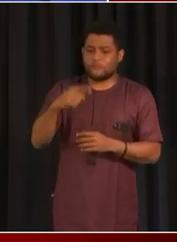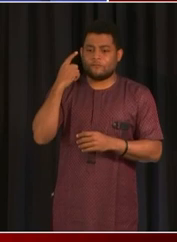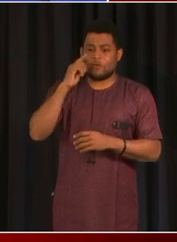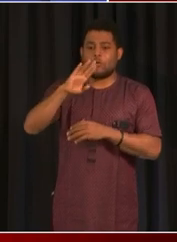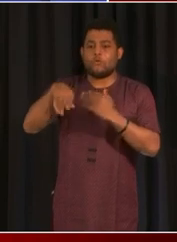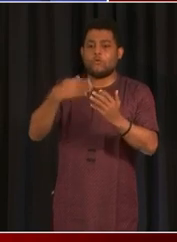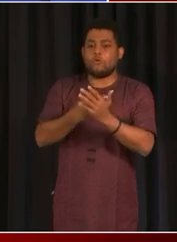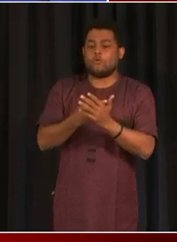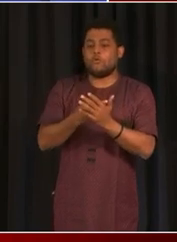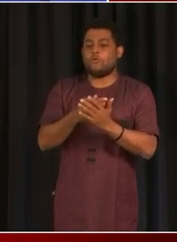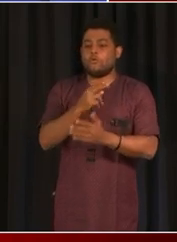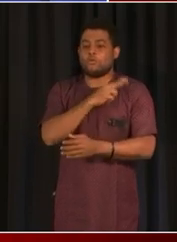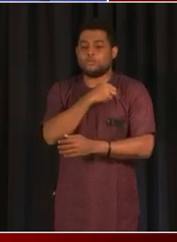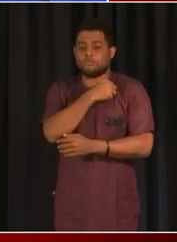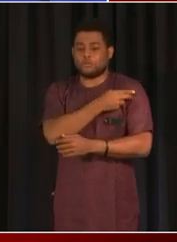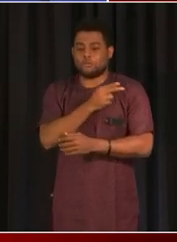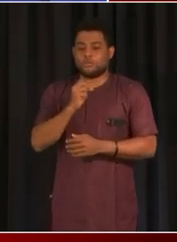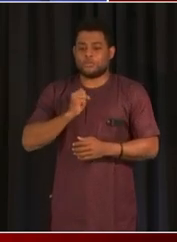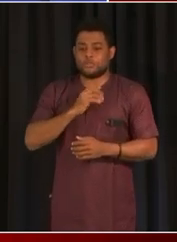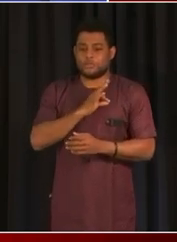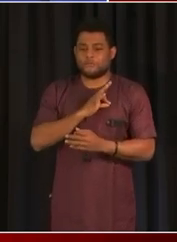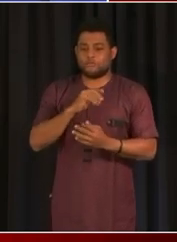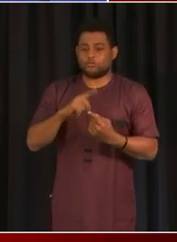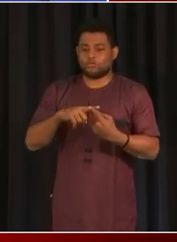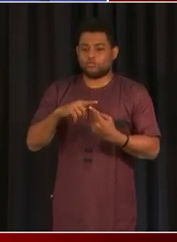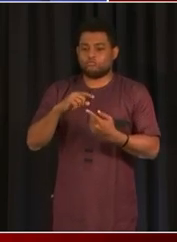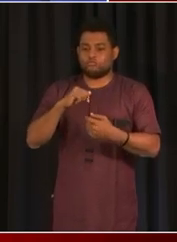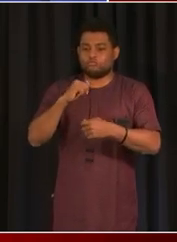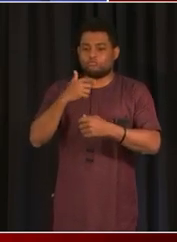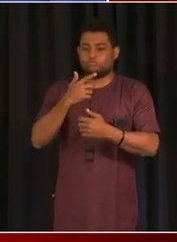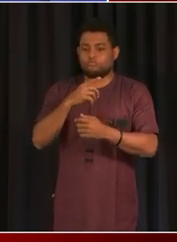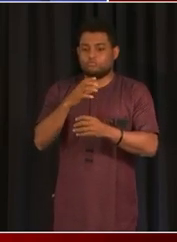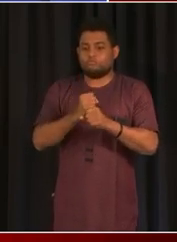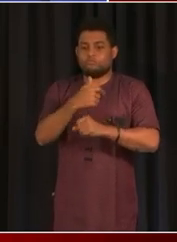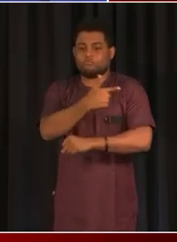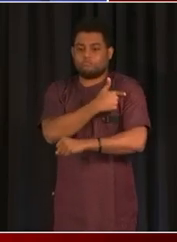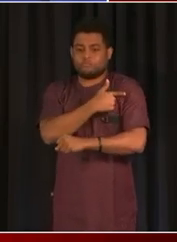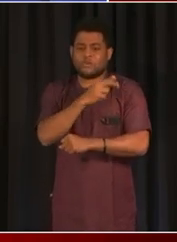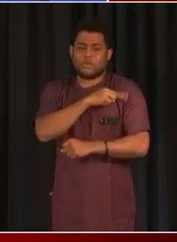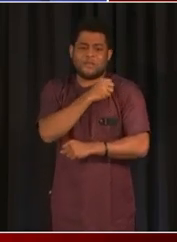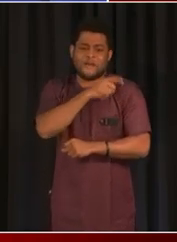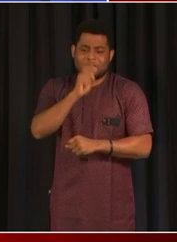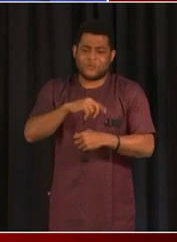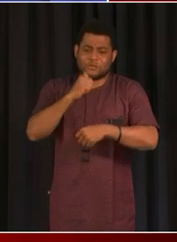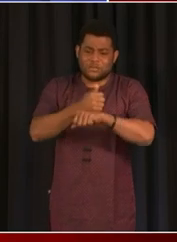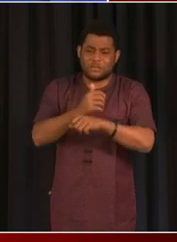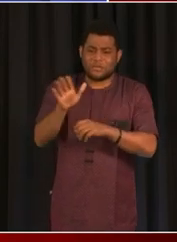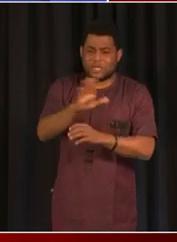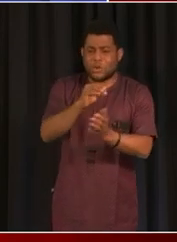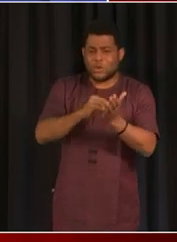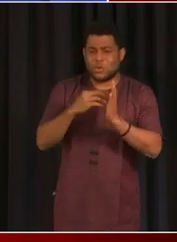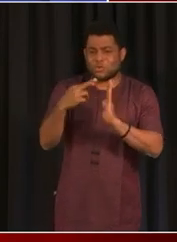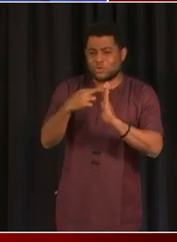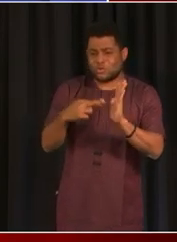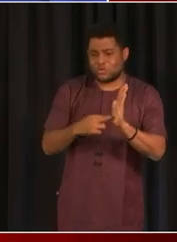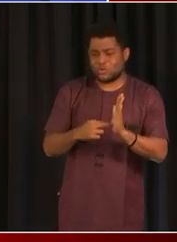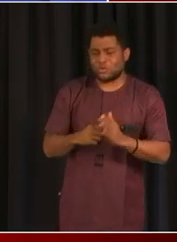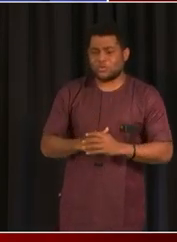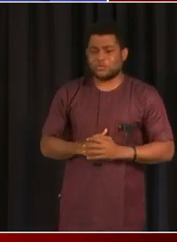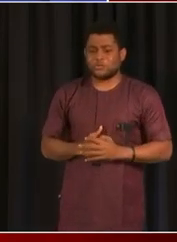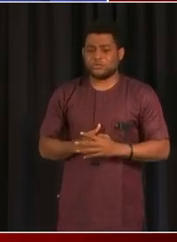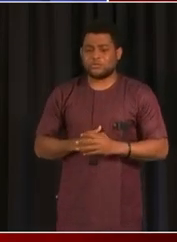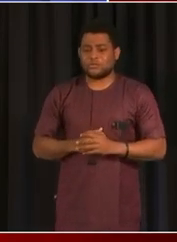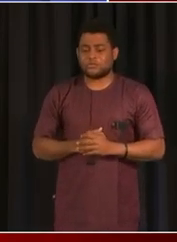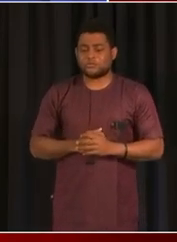will develop what their compliance may be for those people who are not vaccinated during this period of time. And that